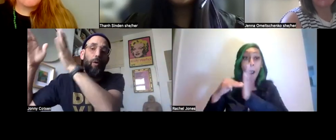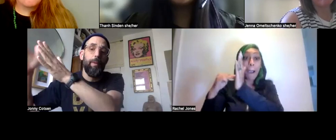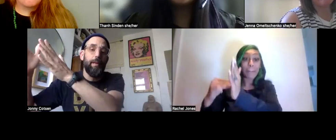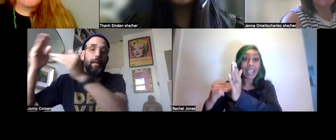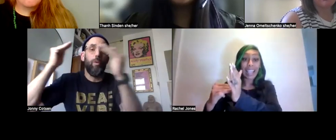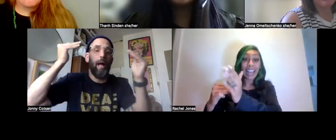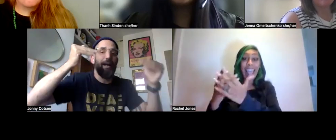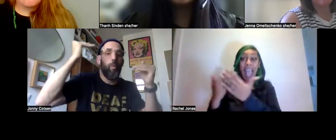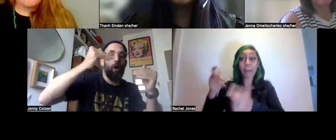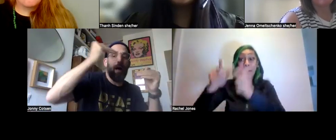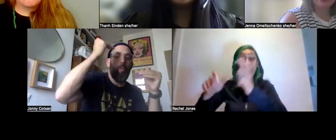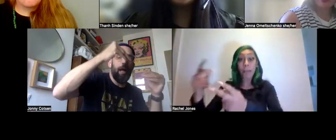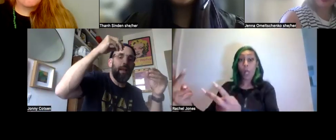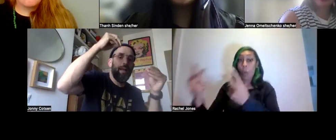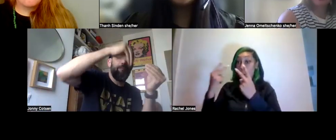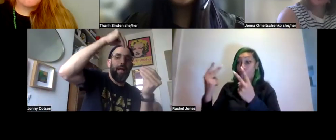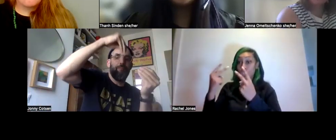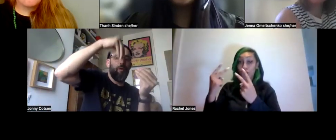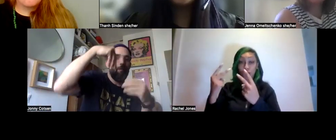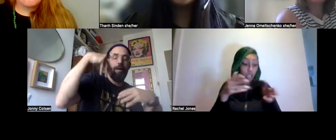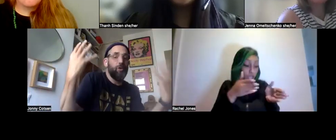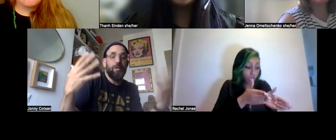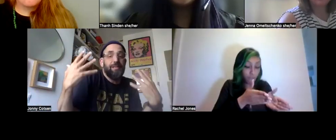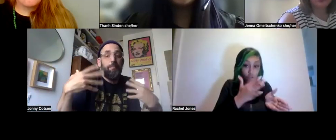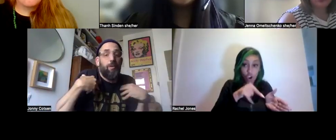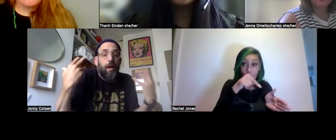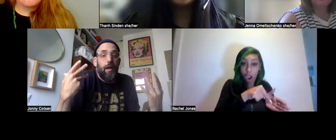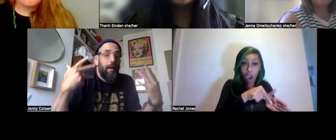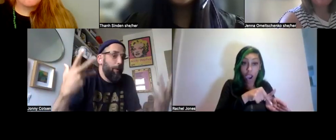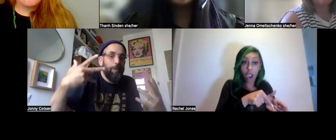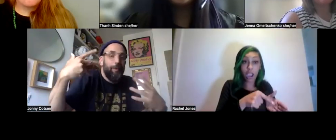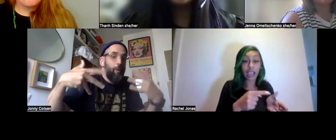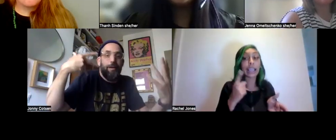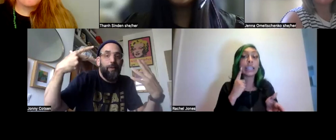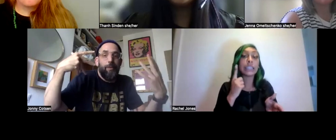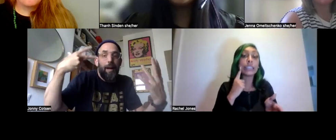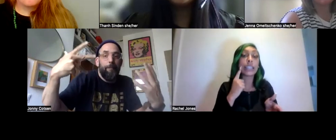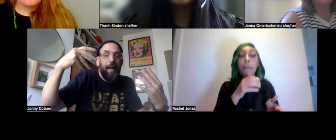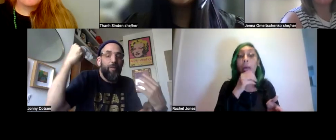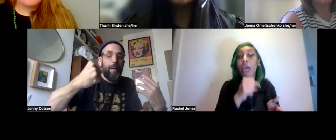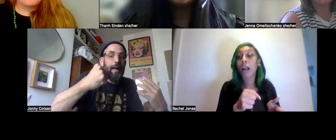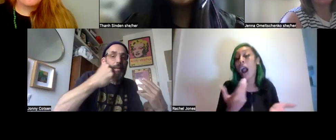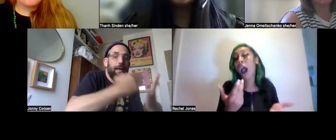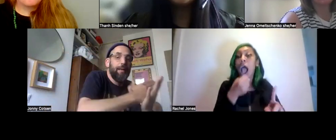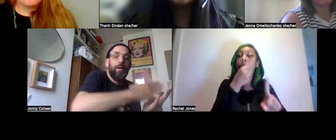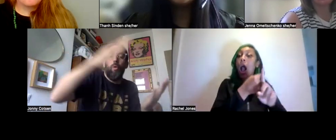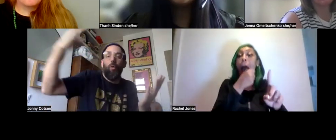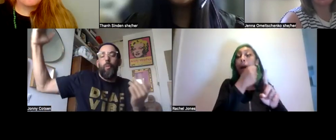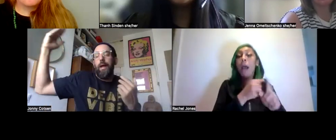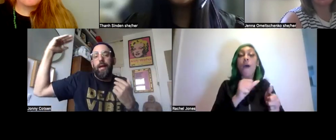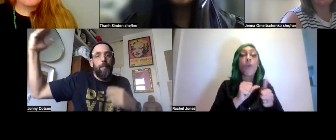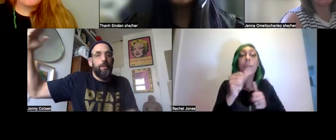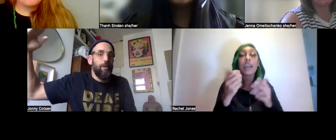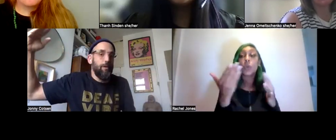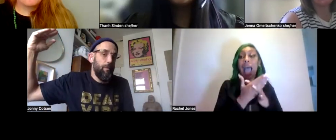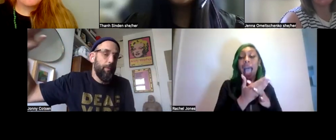watch on BBT. Do I have to work out a way of getting from just a simple guy who want to campaign for better actor to all the